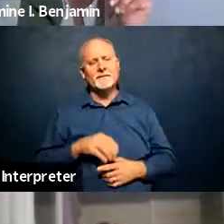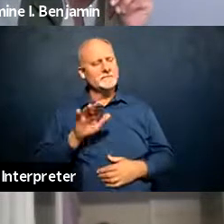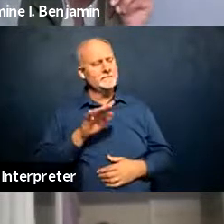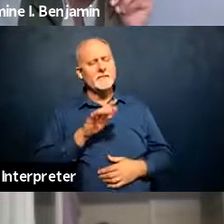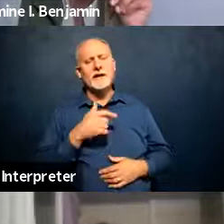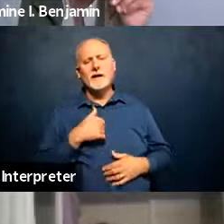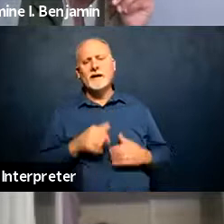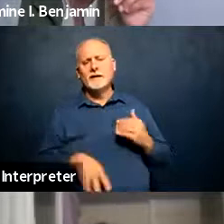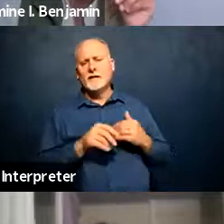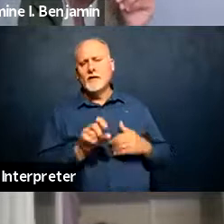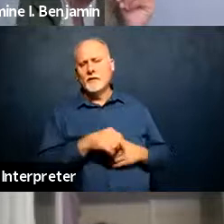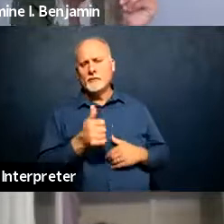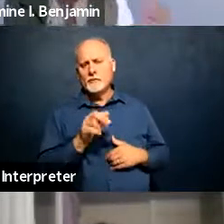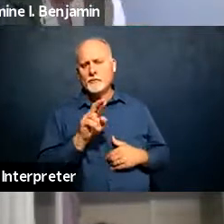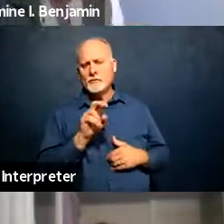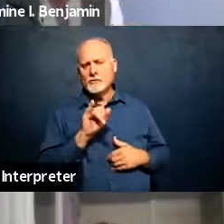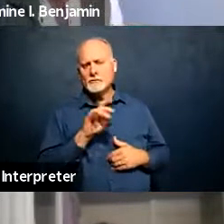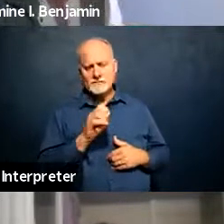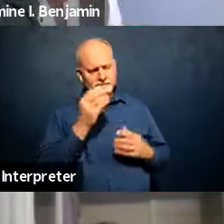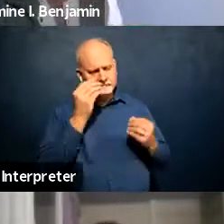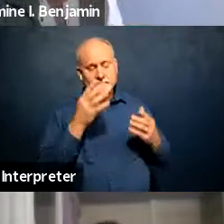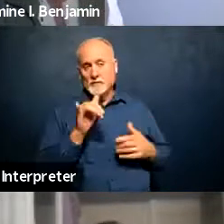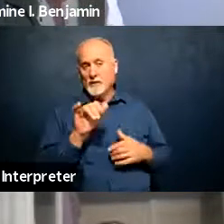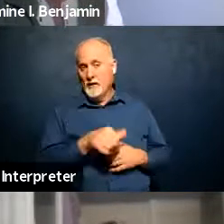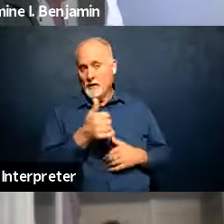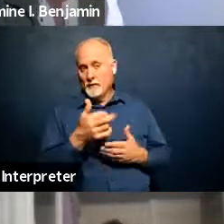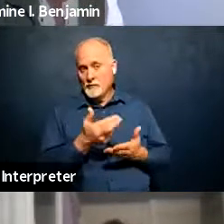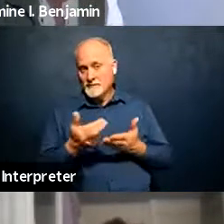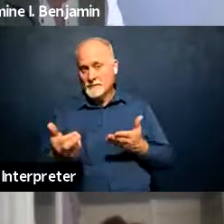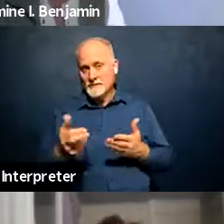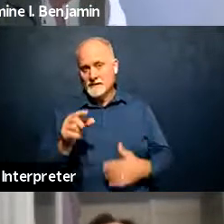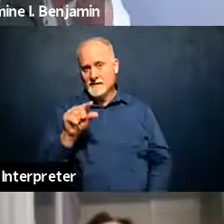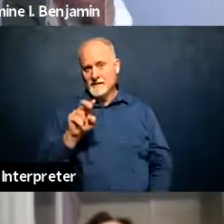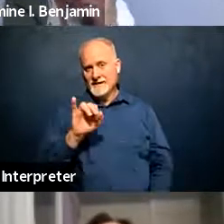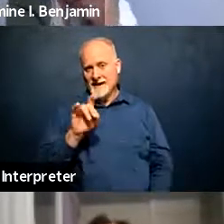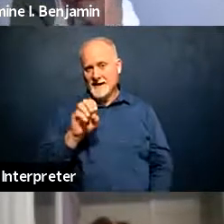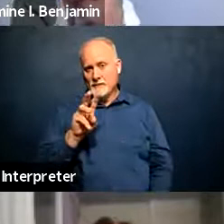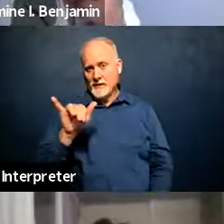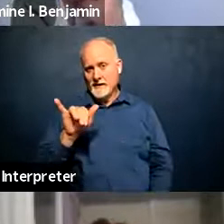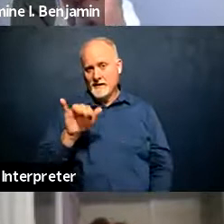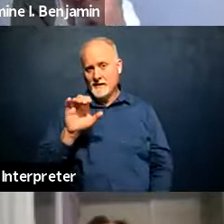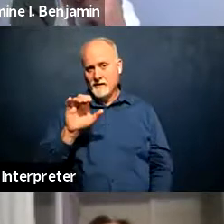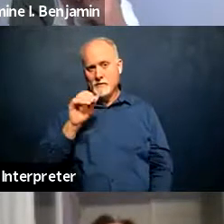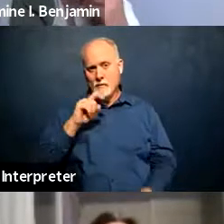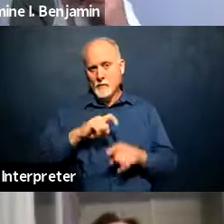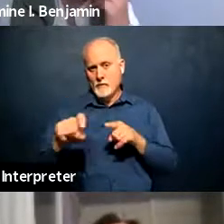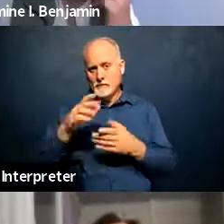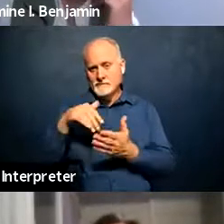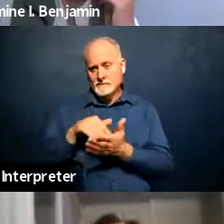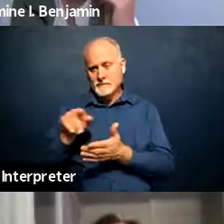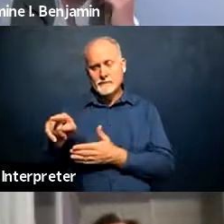One additional resource, Rosie, I might point out to students is the GuideWay call center, which offers